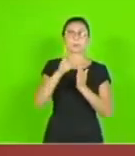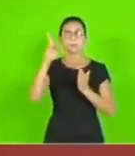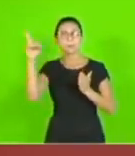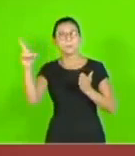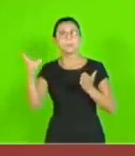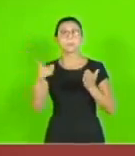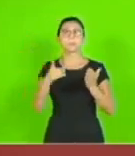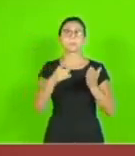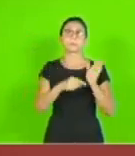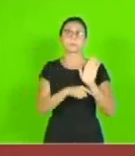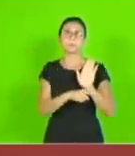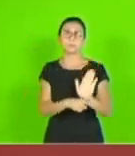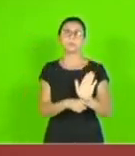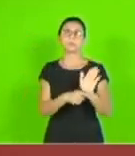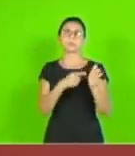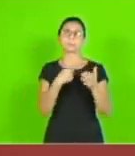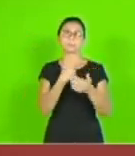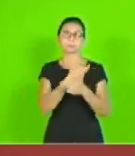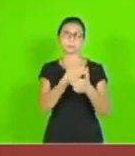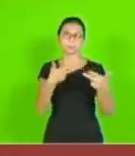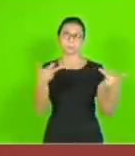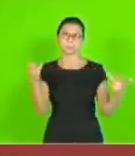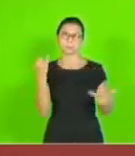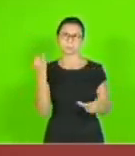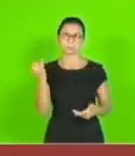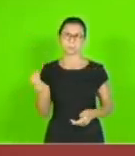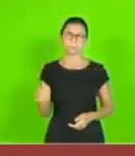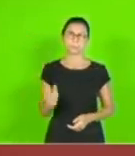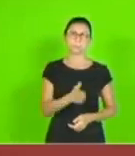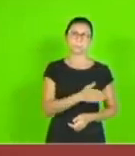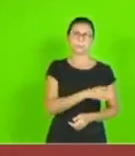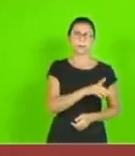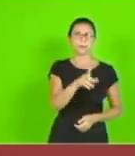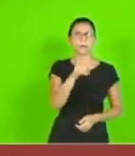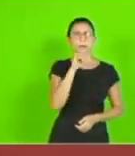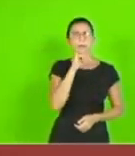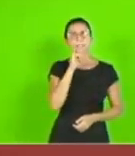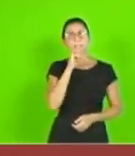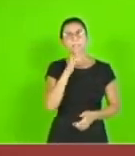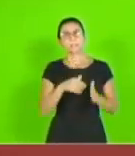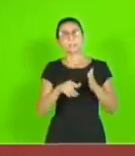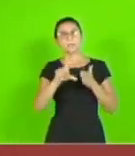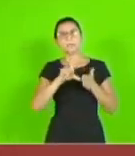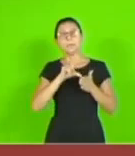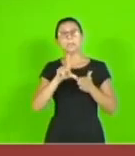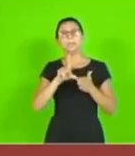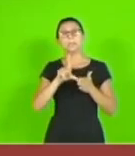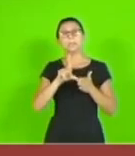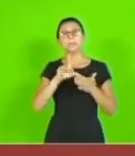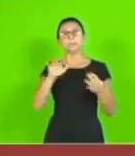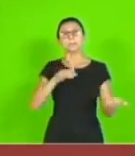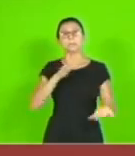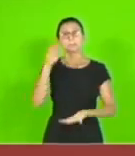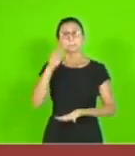The more we pray, the more we are vigilant, the more the experiences, the more understanding that will come.